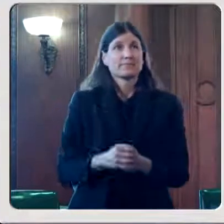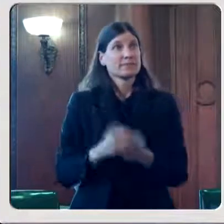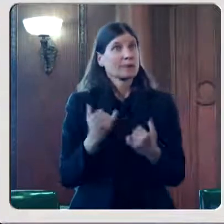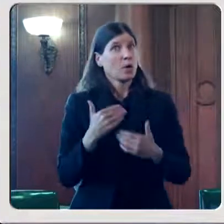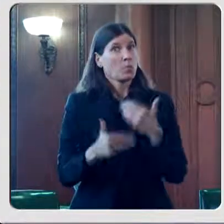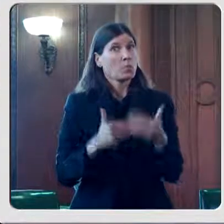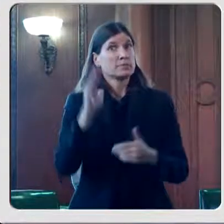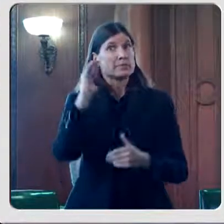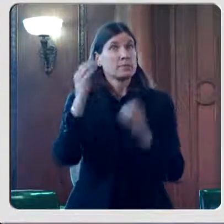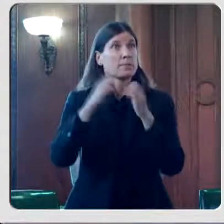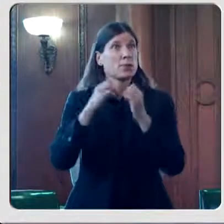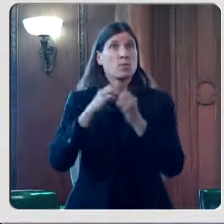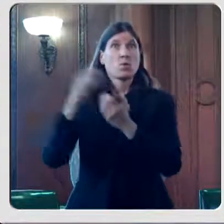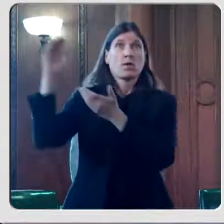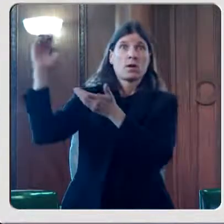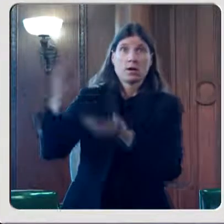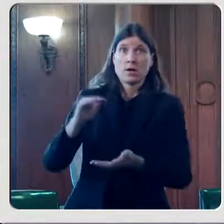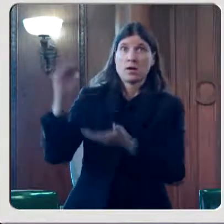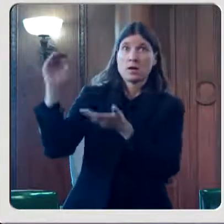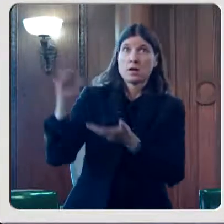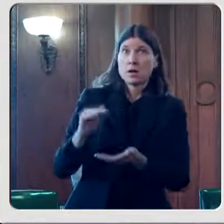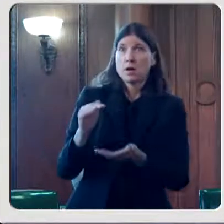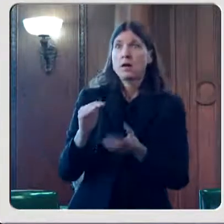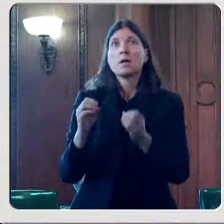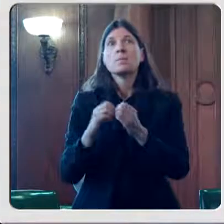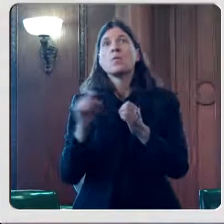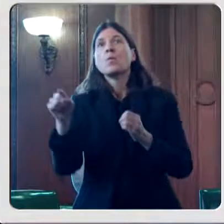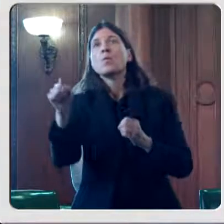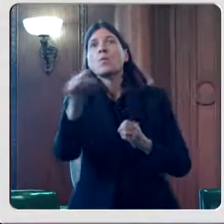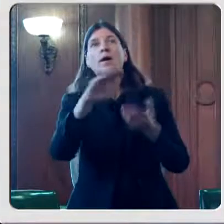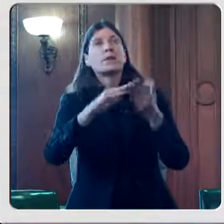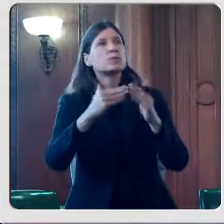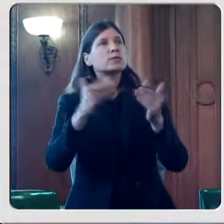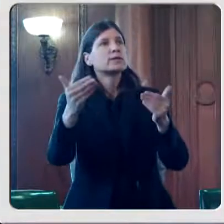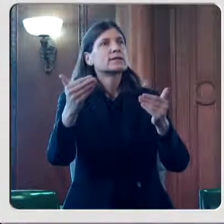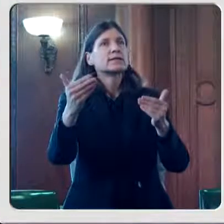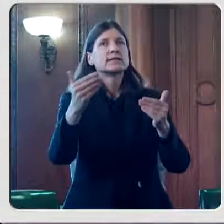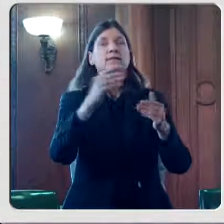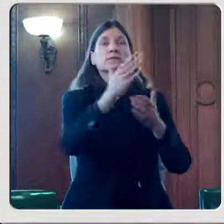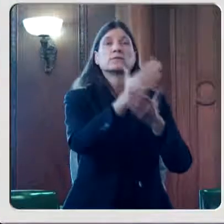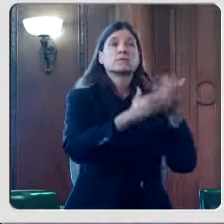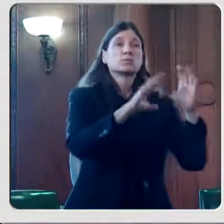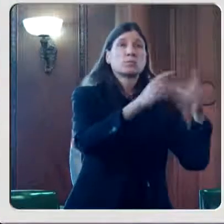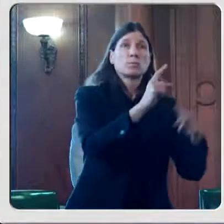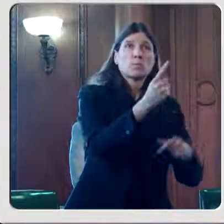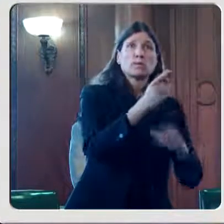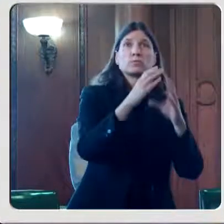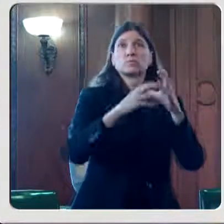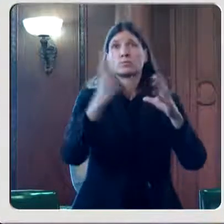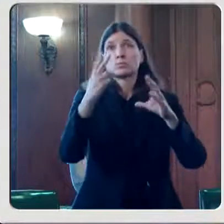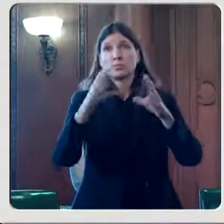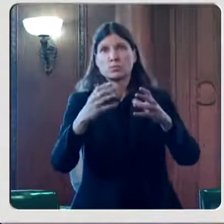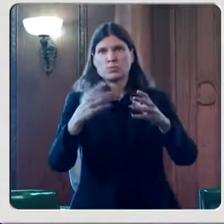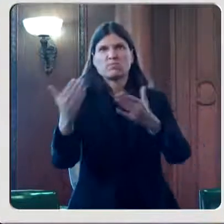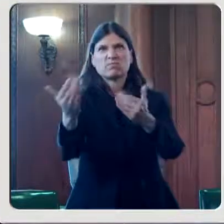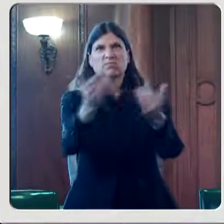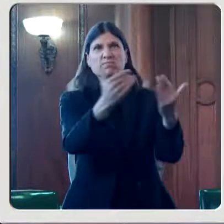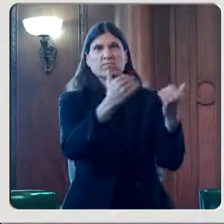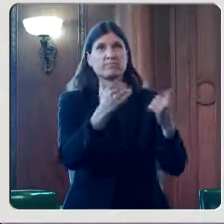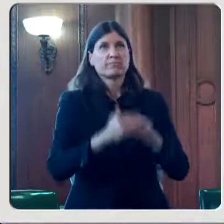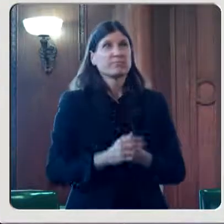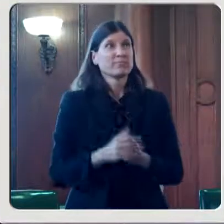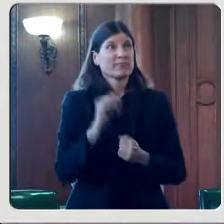getting relaxed, and we hope to have a third vaccine by the end of the month, as I mentioned. We're hoping soon to move